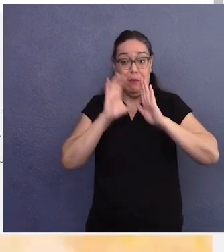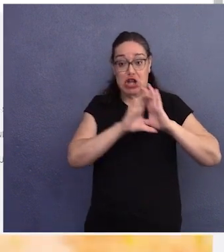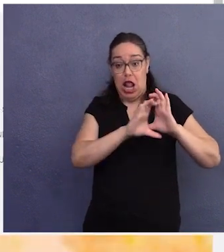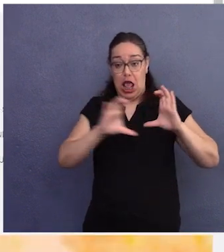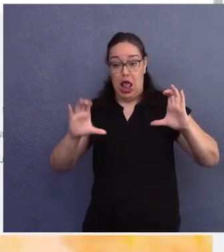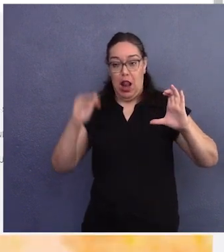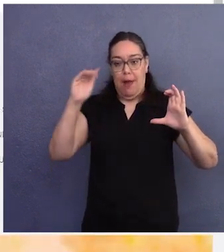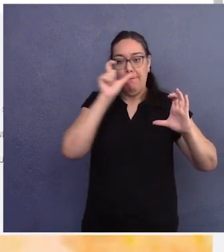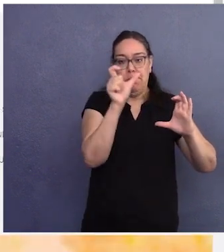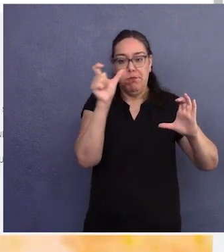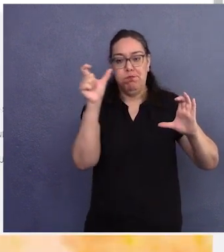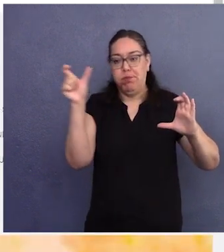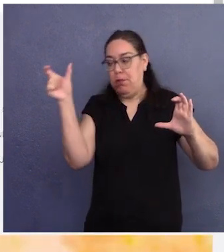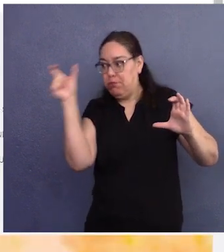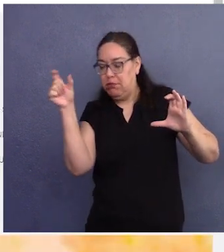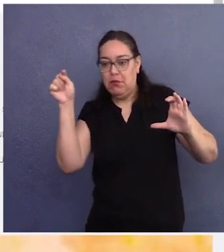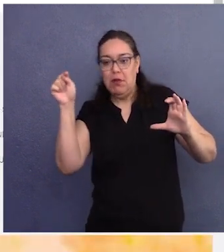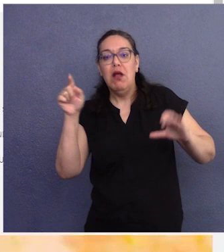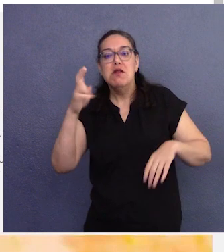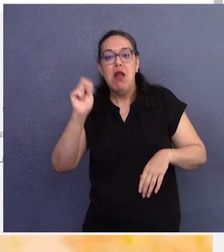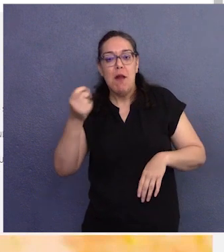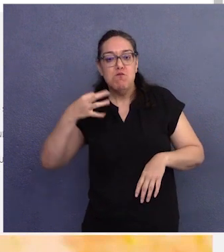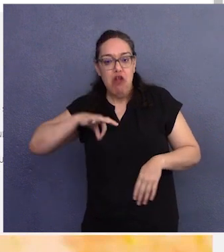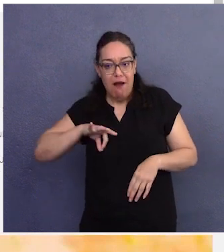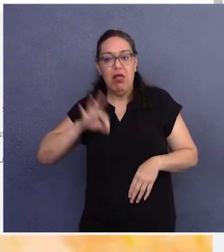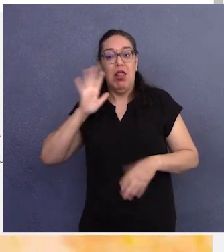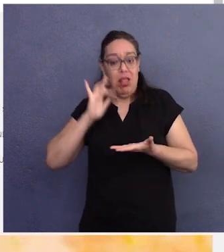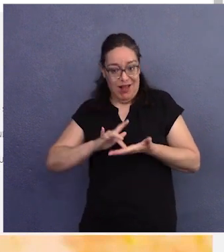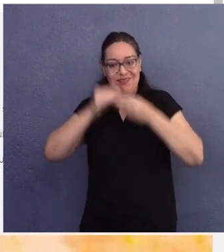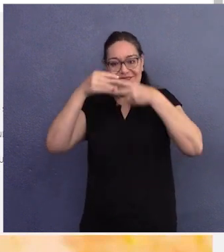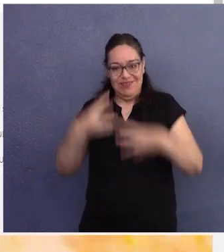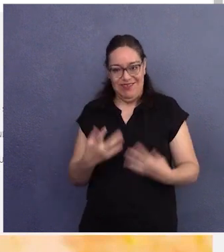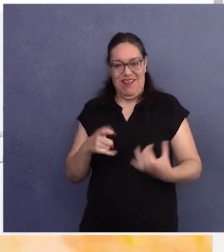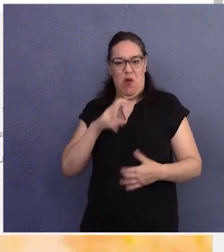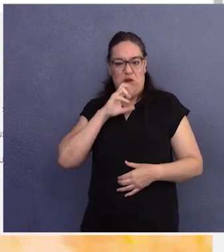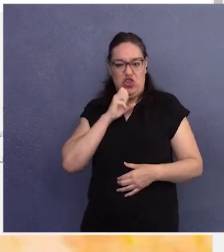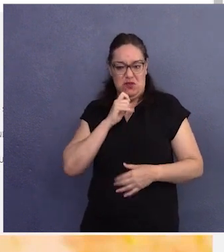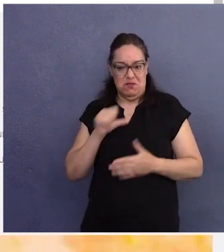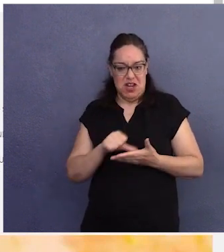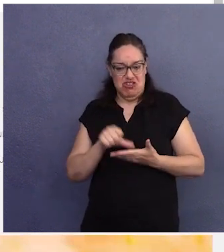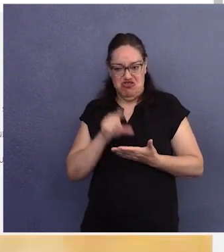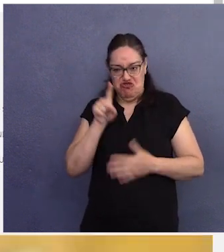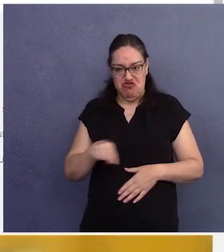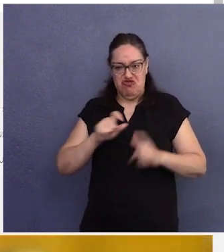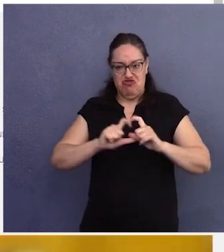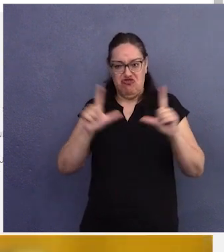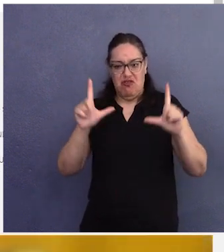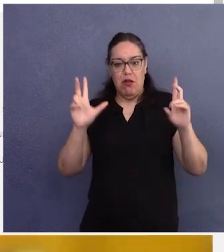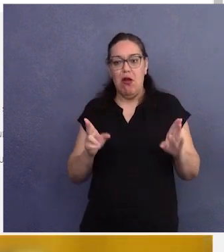And once I click on that, it takes me to this page for nonprofits. One of the tabs here says